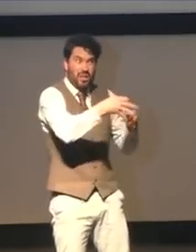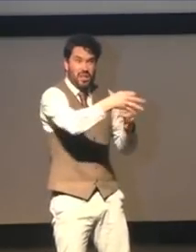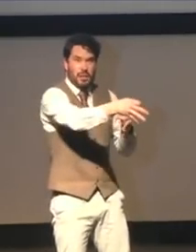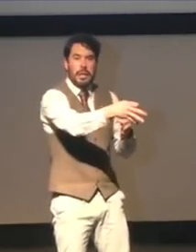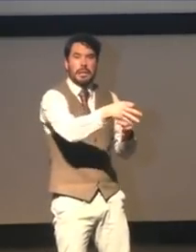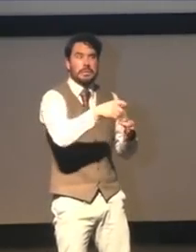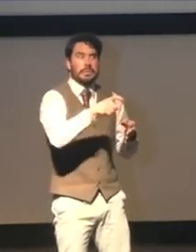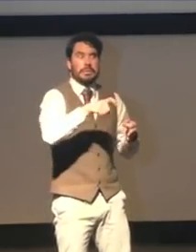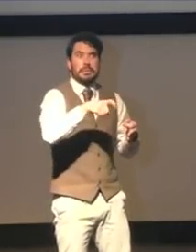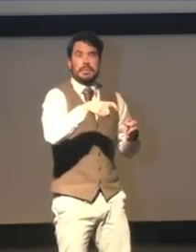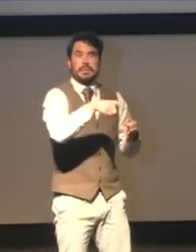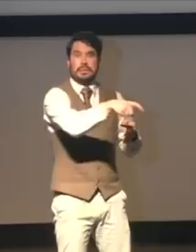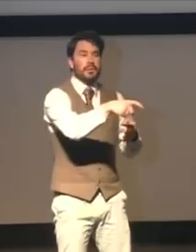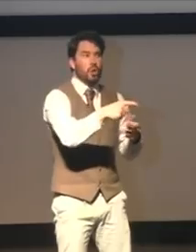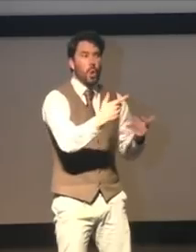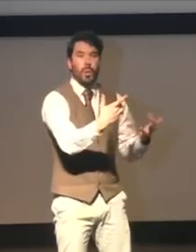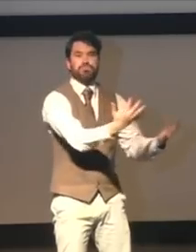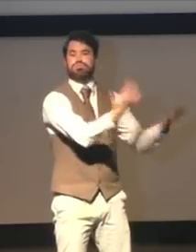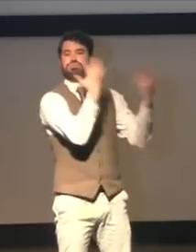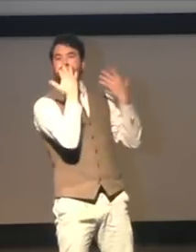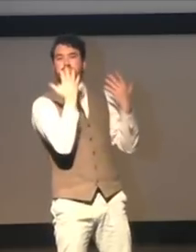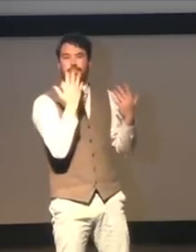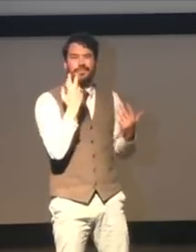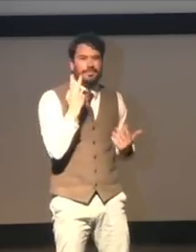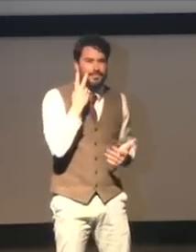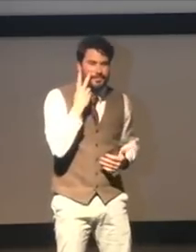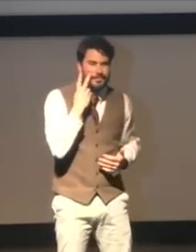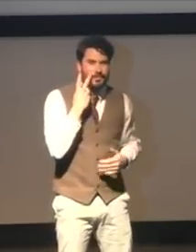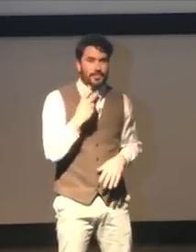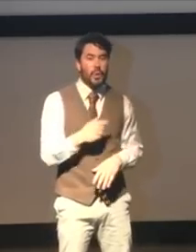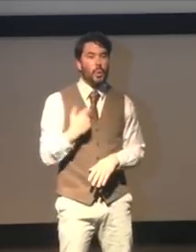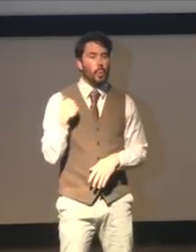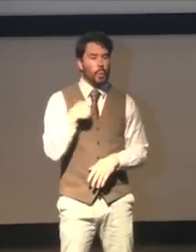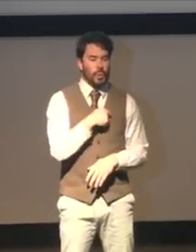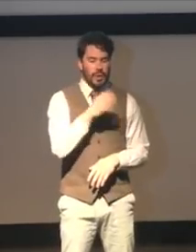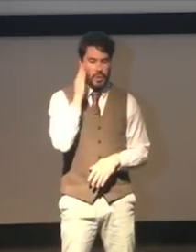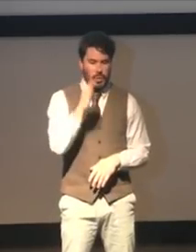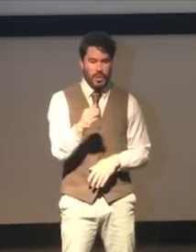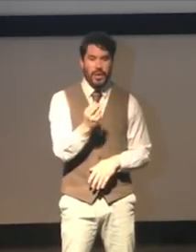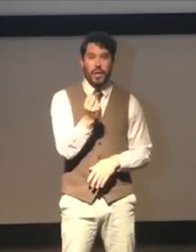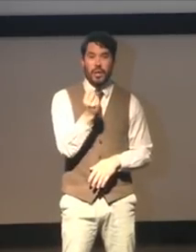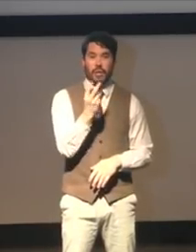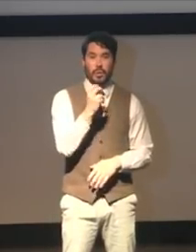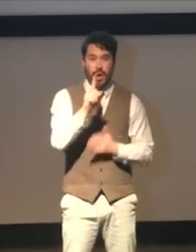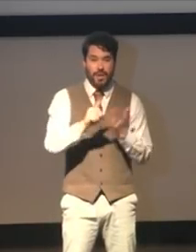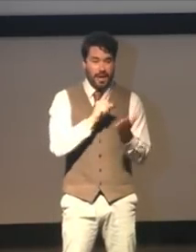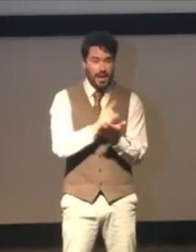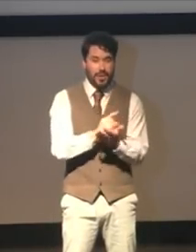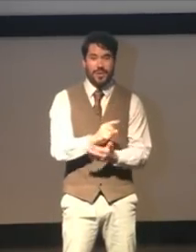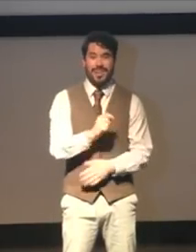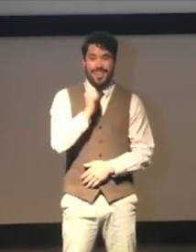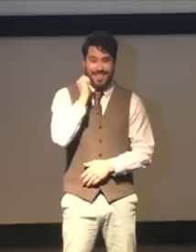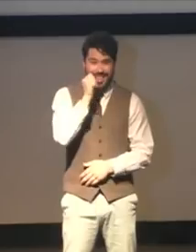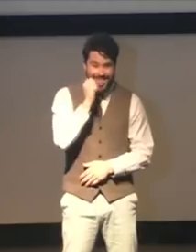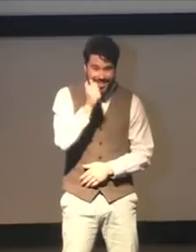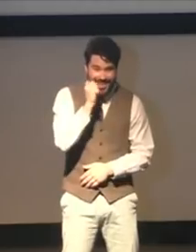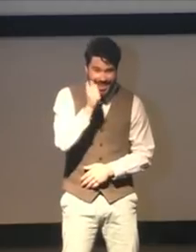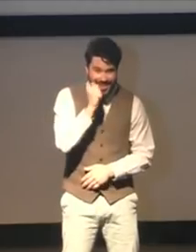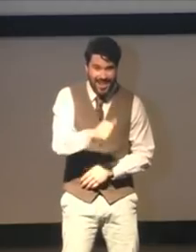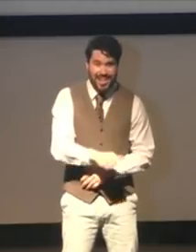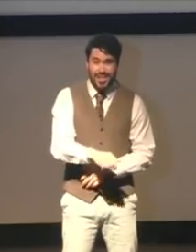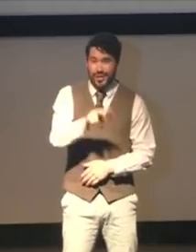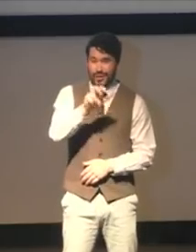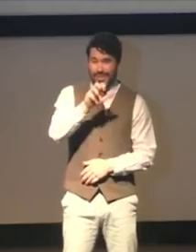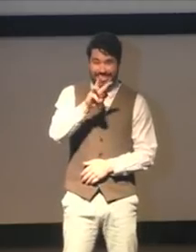also thinking we'll have to have 12 hour by 7 day a week, 365 ambulatory services. Now, not all of those may